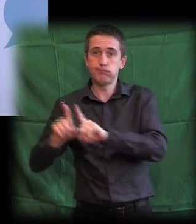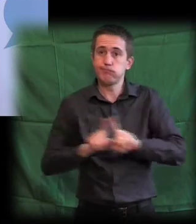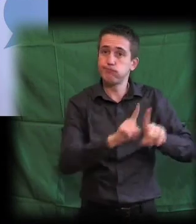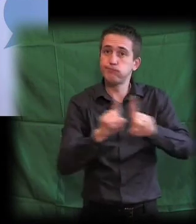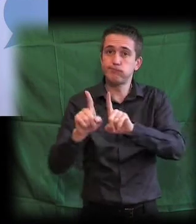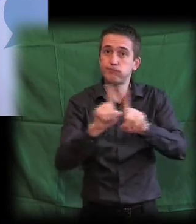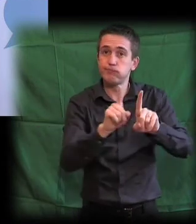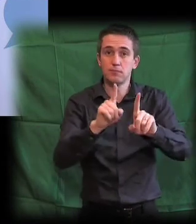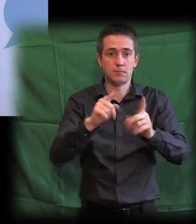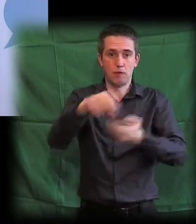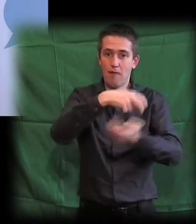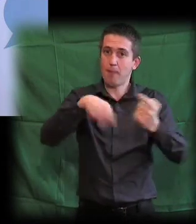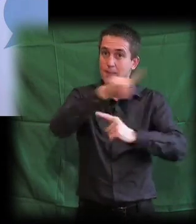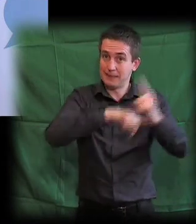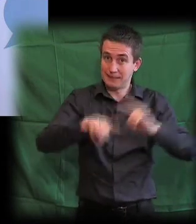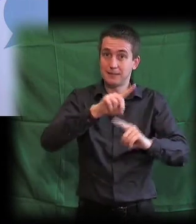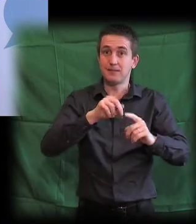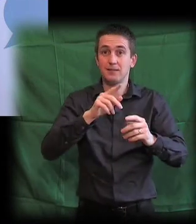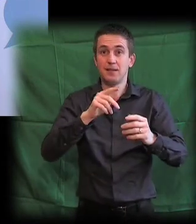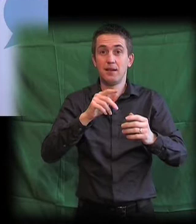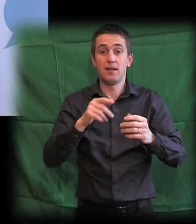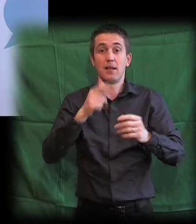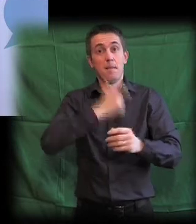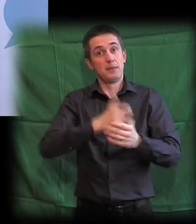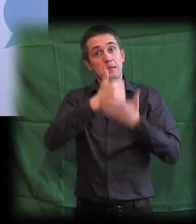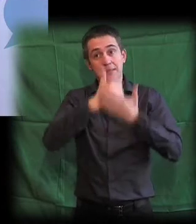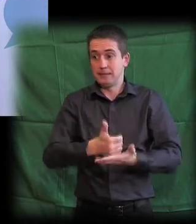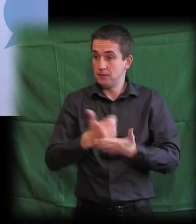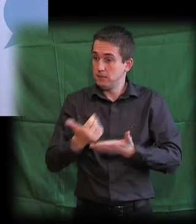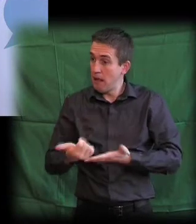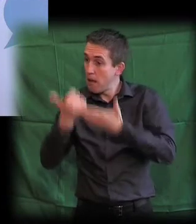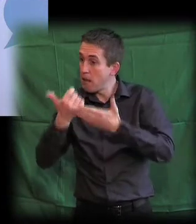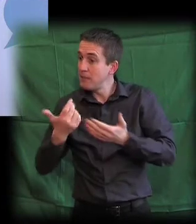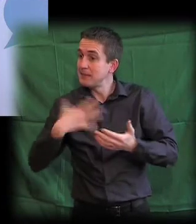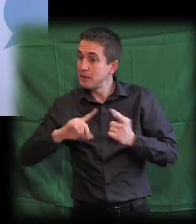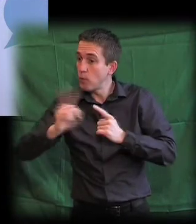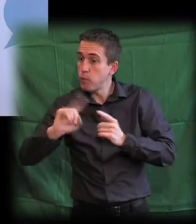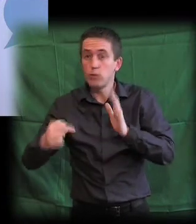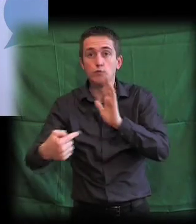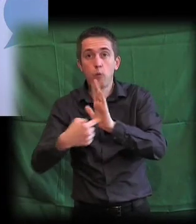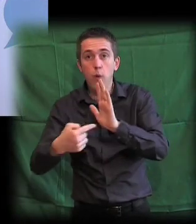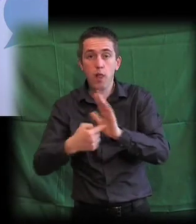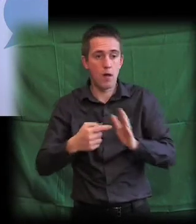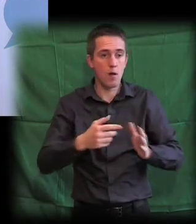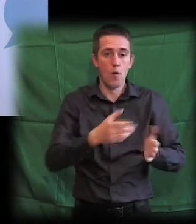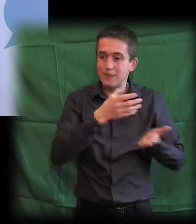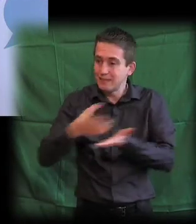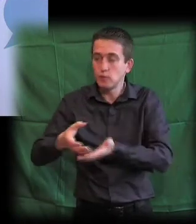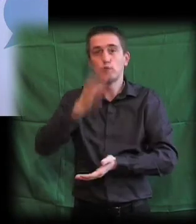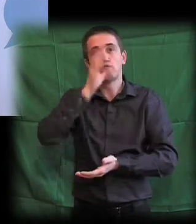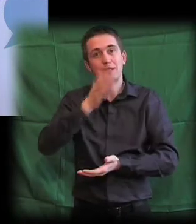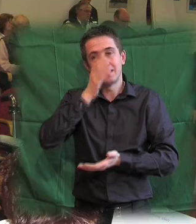and then during the course of that, these assistants will help you go to the toilet or get you drinks whenever